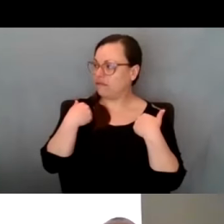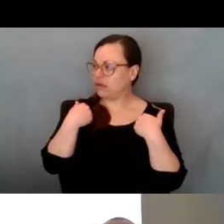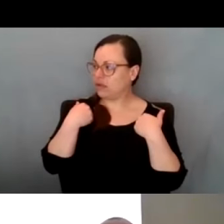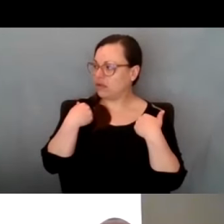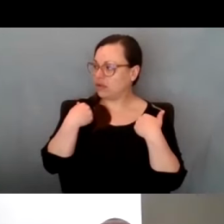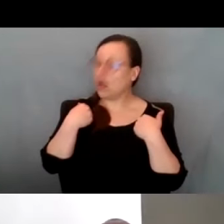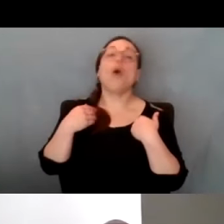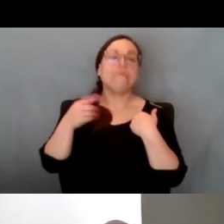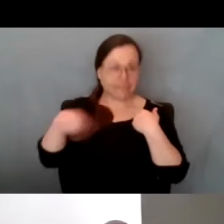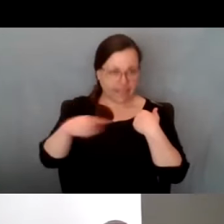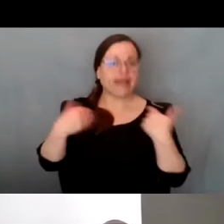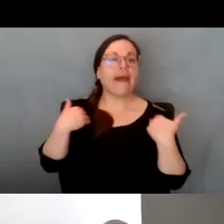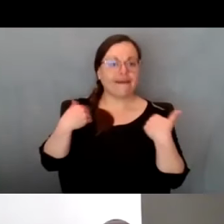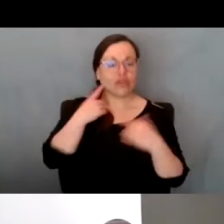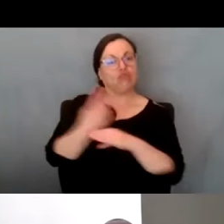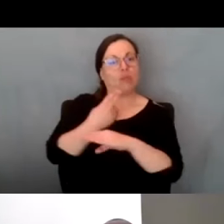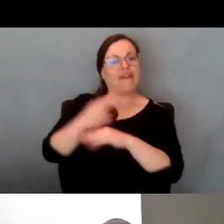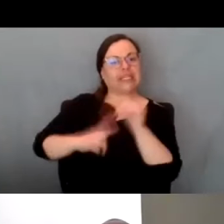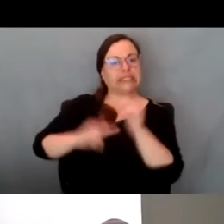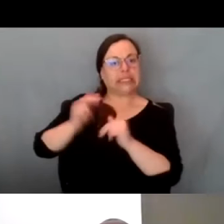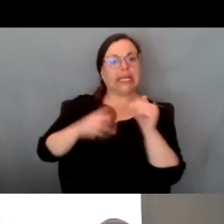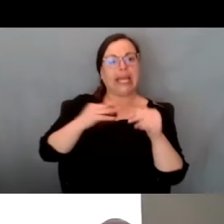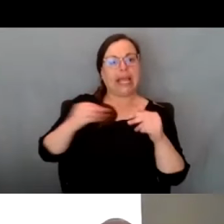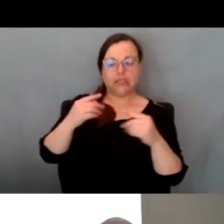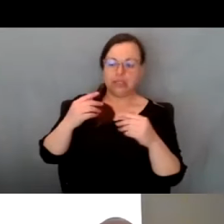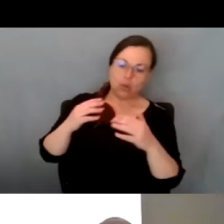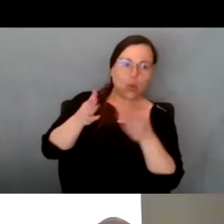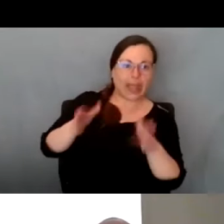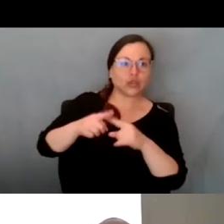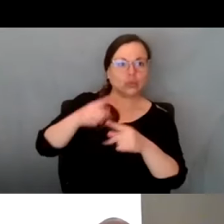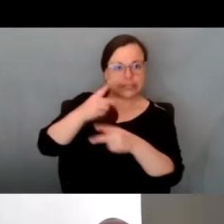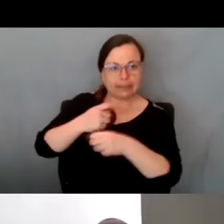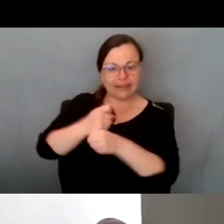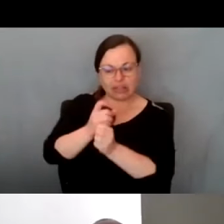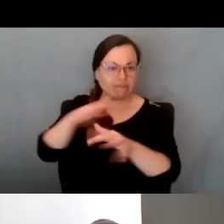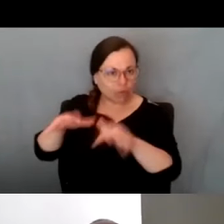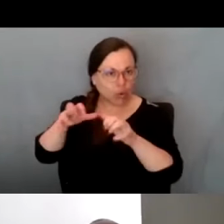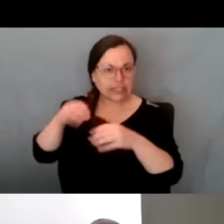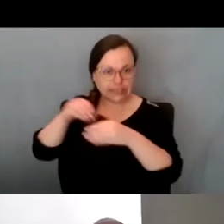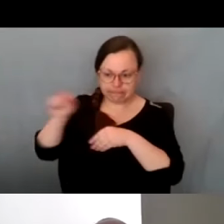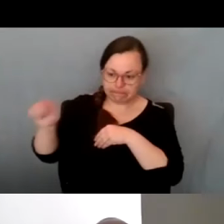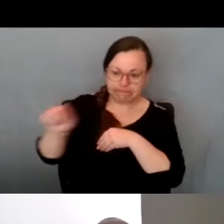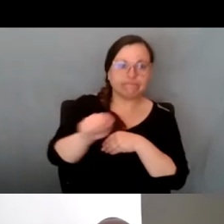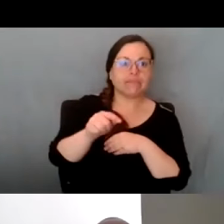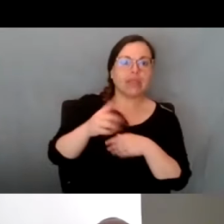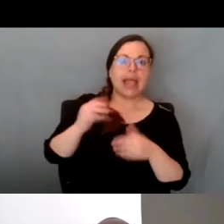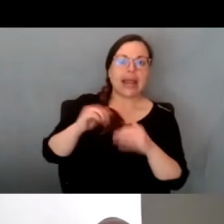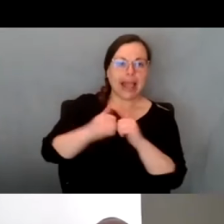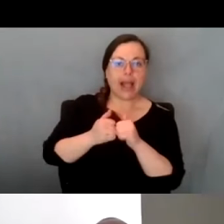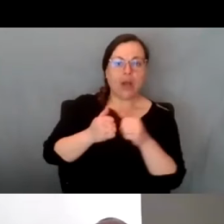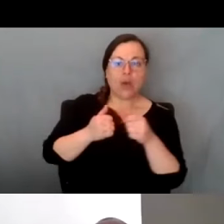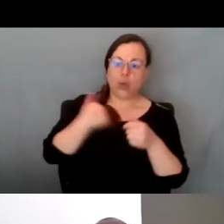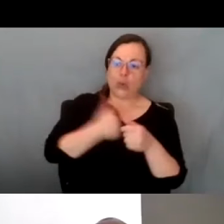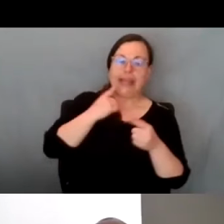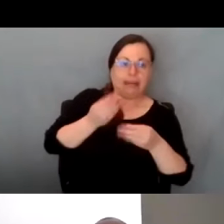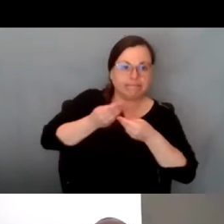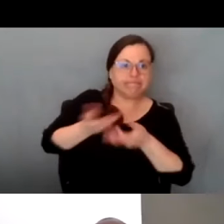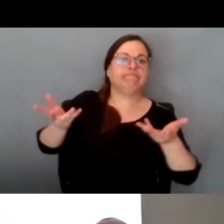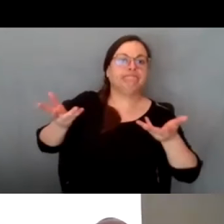learning agenda that we are going to pick experience from those 3 countries so that it can be disseminated in